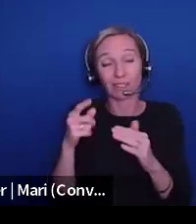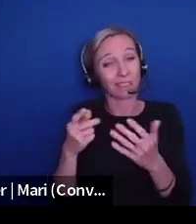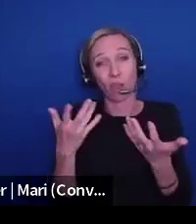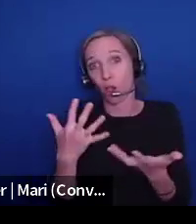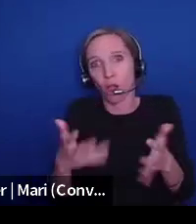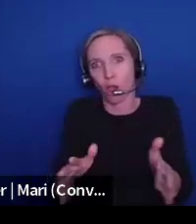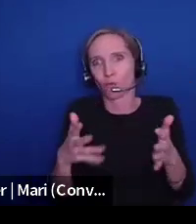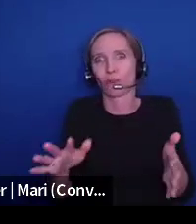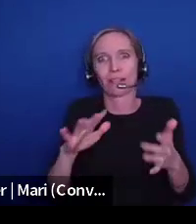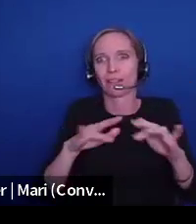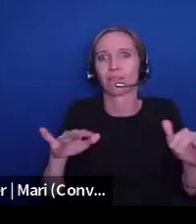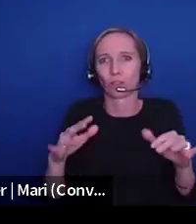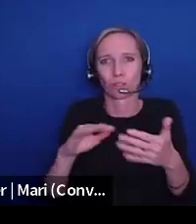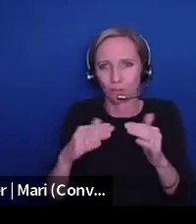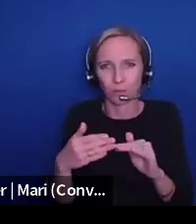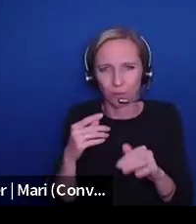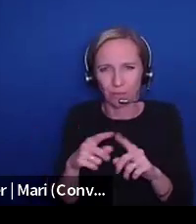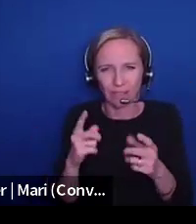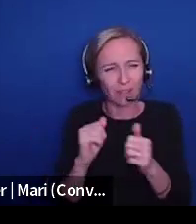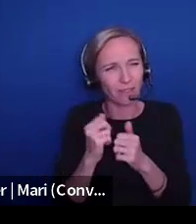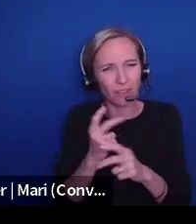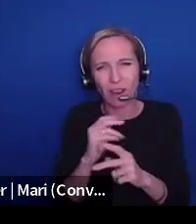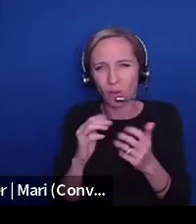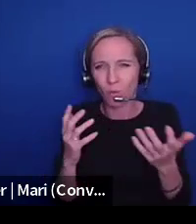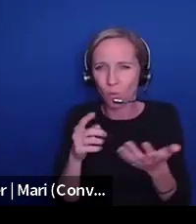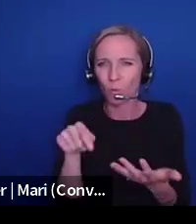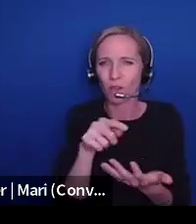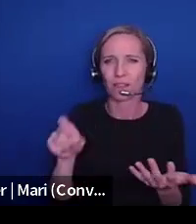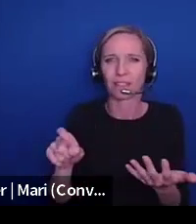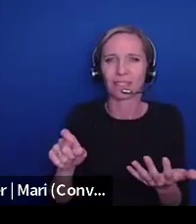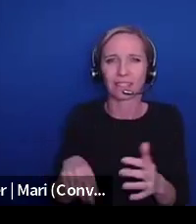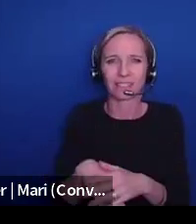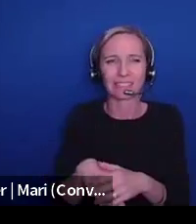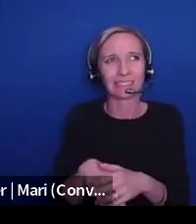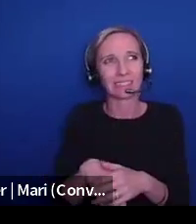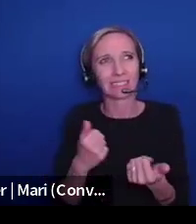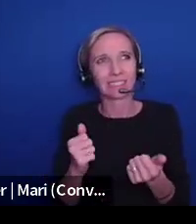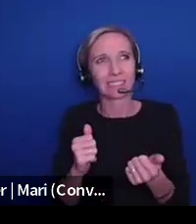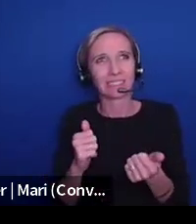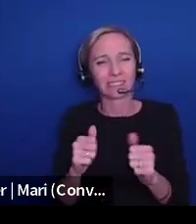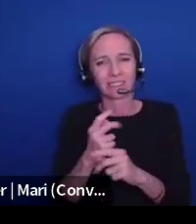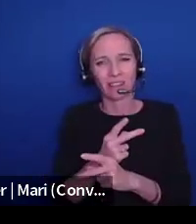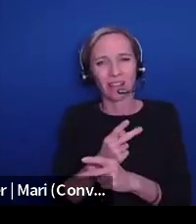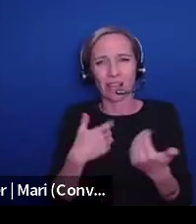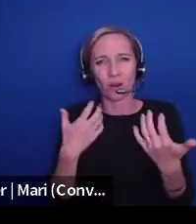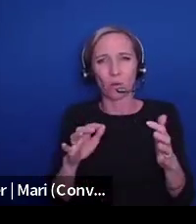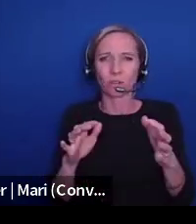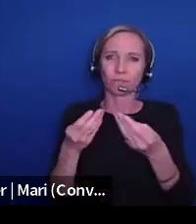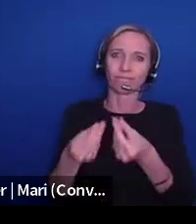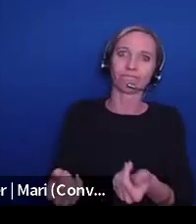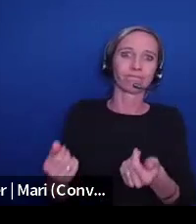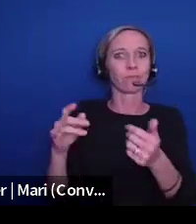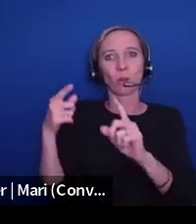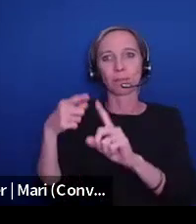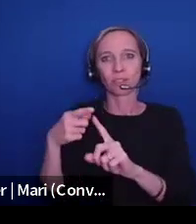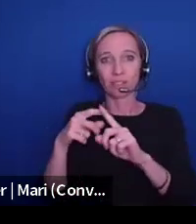very diverse, needs. So I would not want to kind of like dilute it by saying we're going